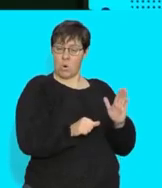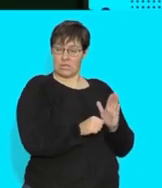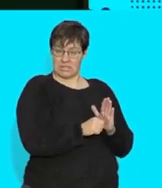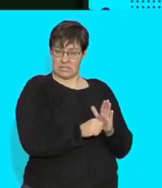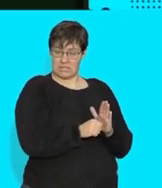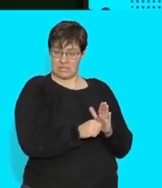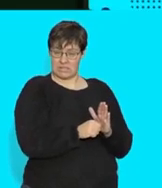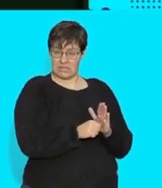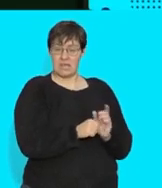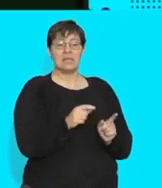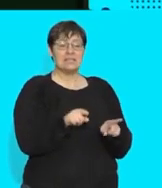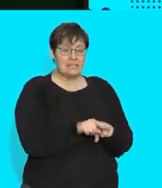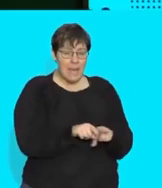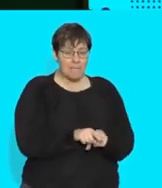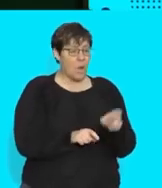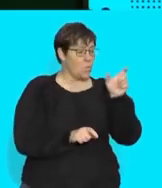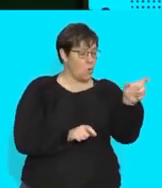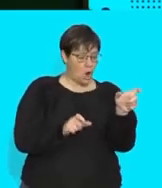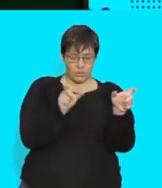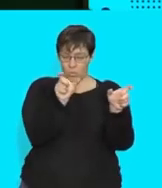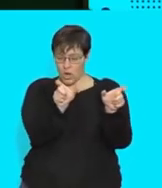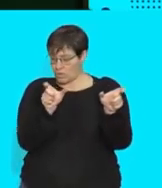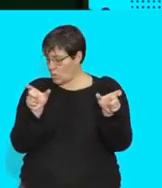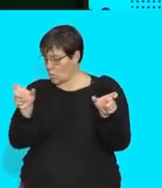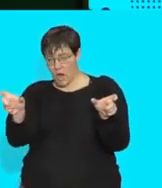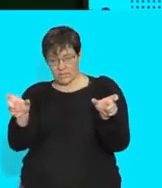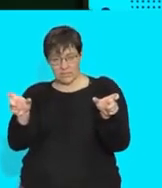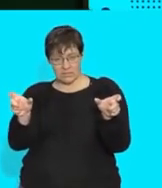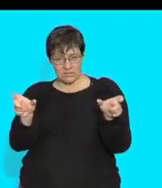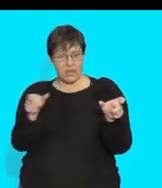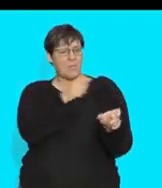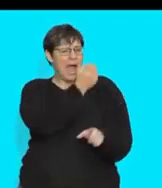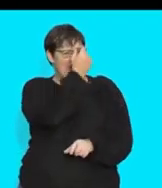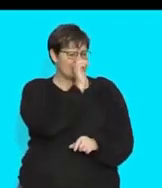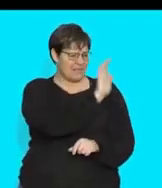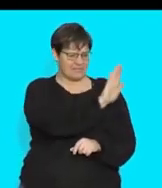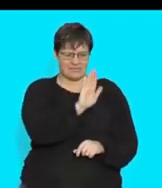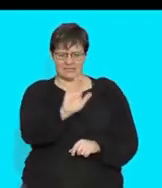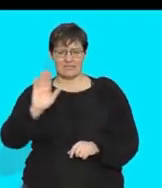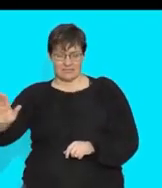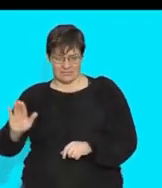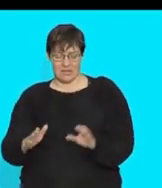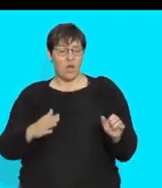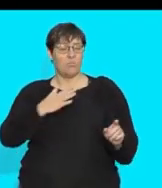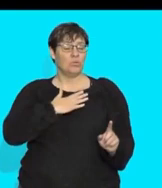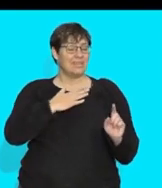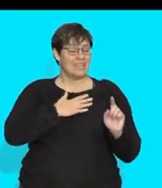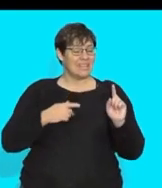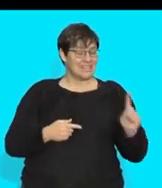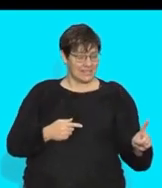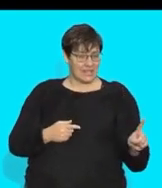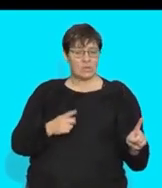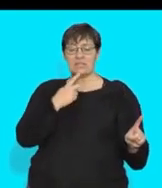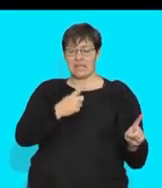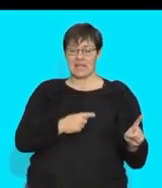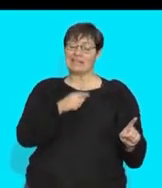And now we're looking at the process of breathing. And when we look at breathing, right, it's really important when we say this mechanical